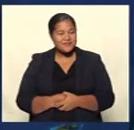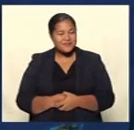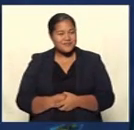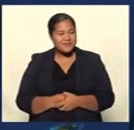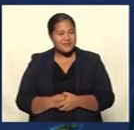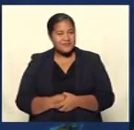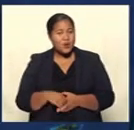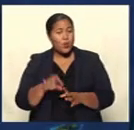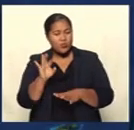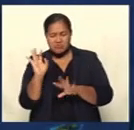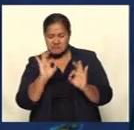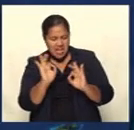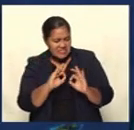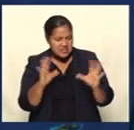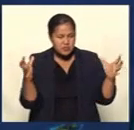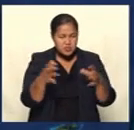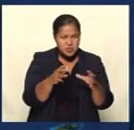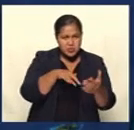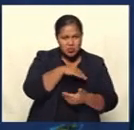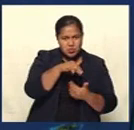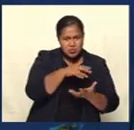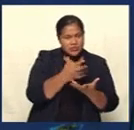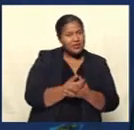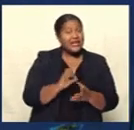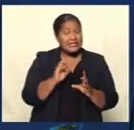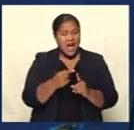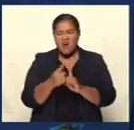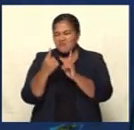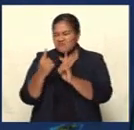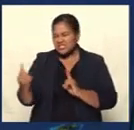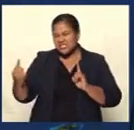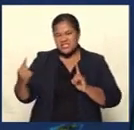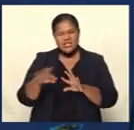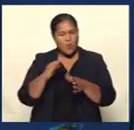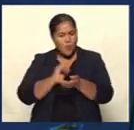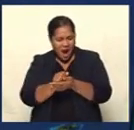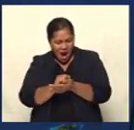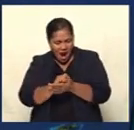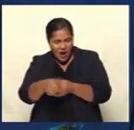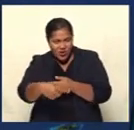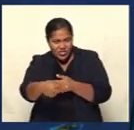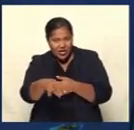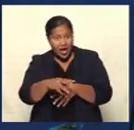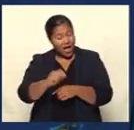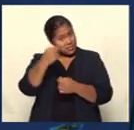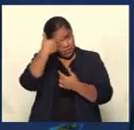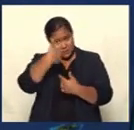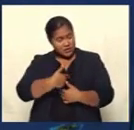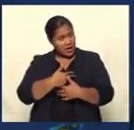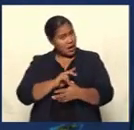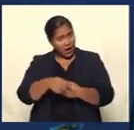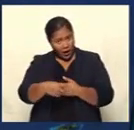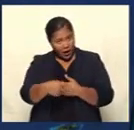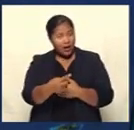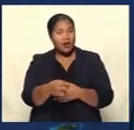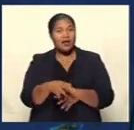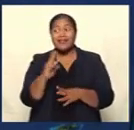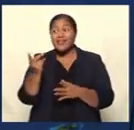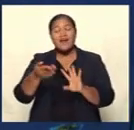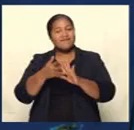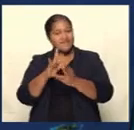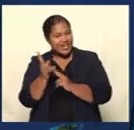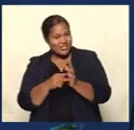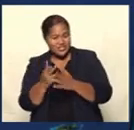We've banned social gatherings. Right now, physical distancing, washing of hands regularly, and temperature checks are most protocols that villagers have to